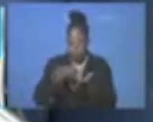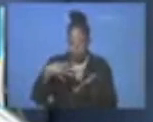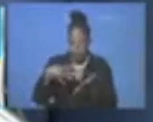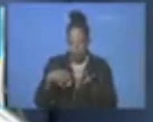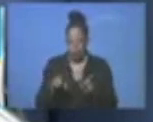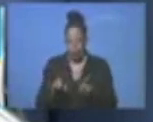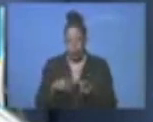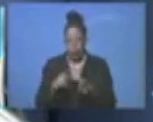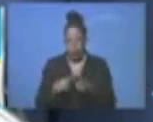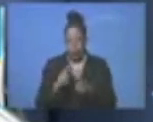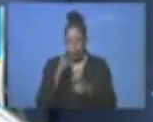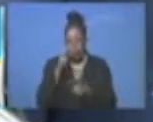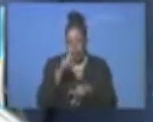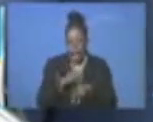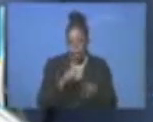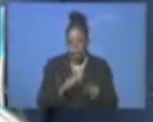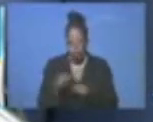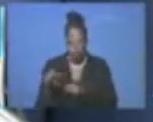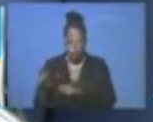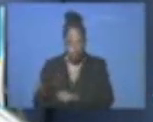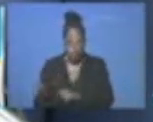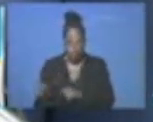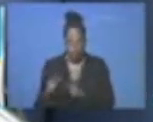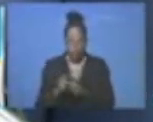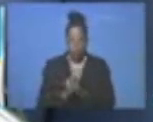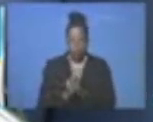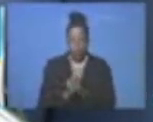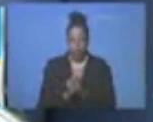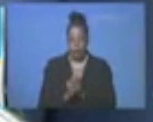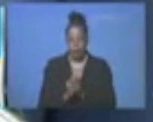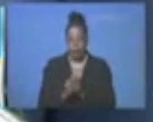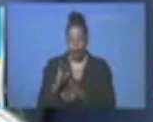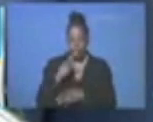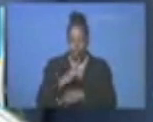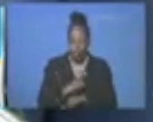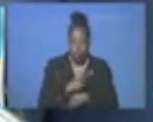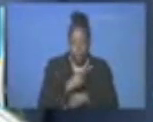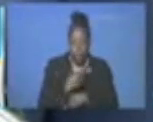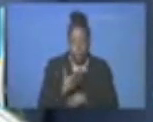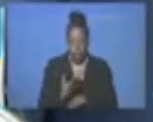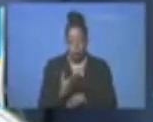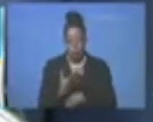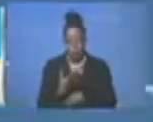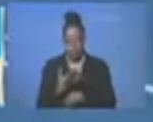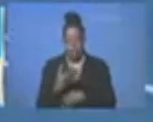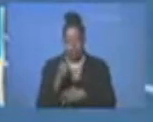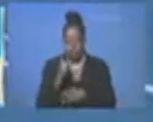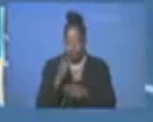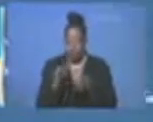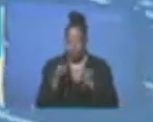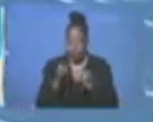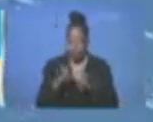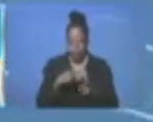also the transportation. We're not speaking meals from the restaurants that will be impacted. That's just one event.